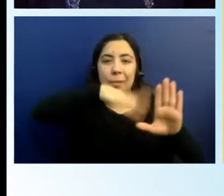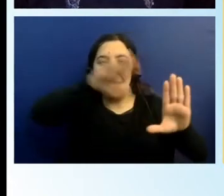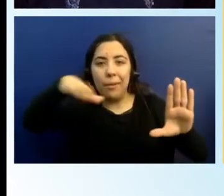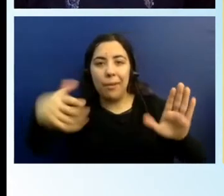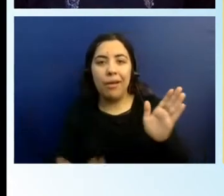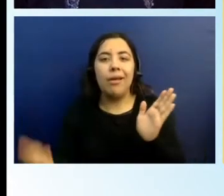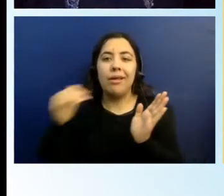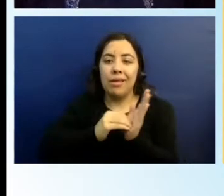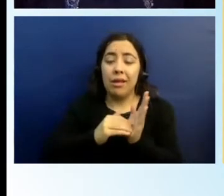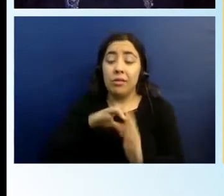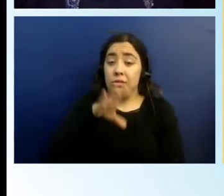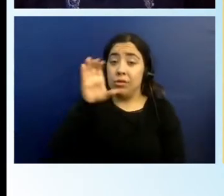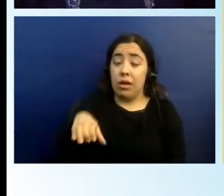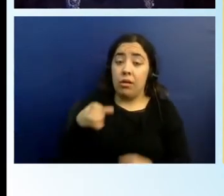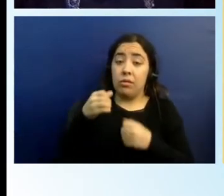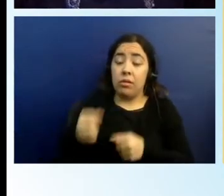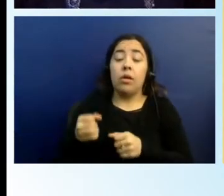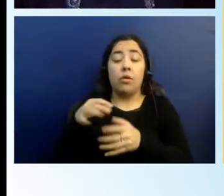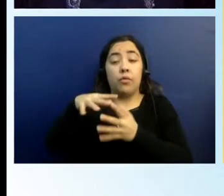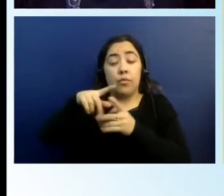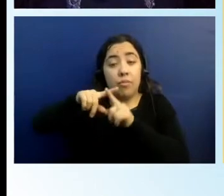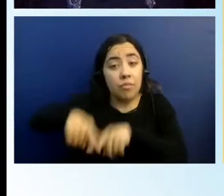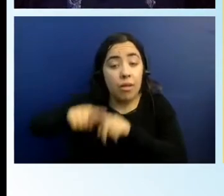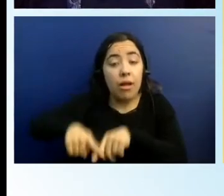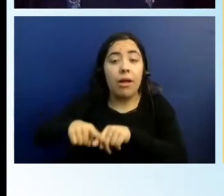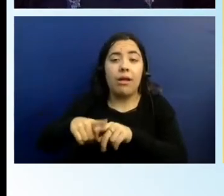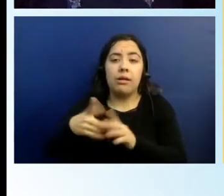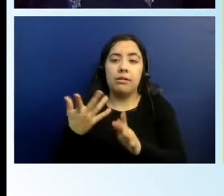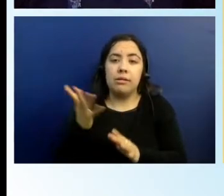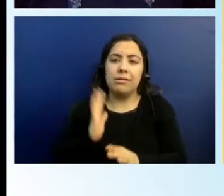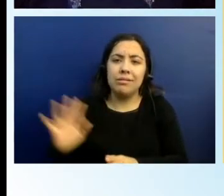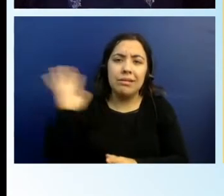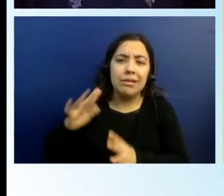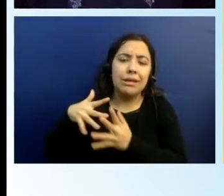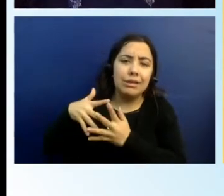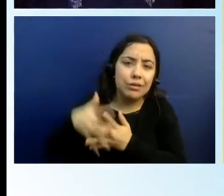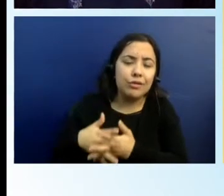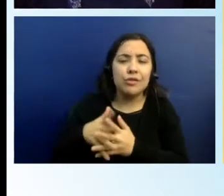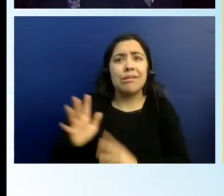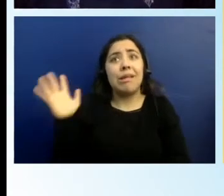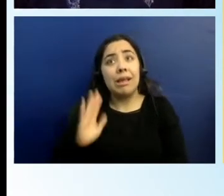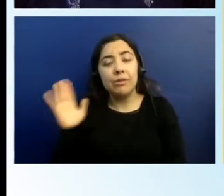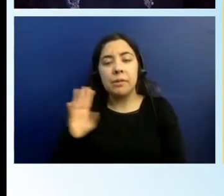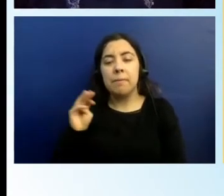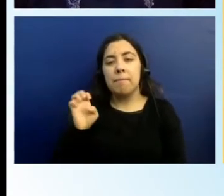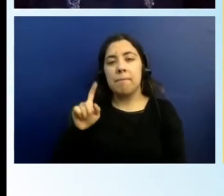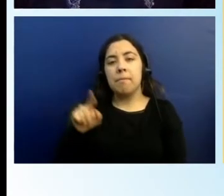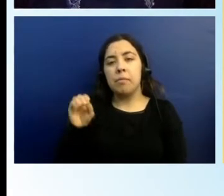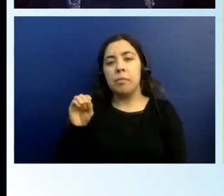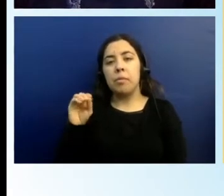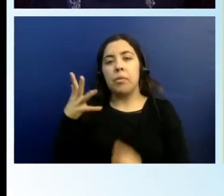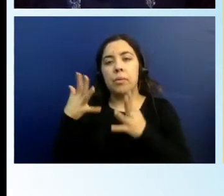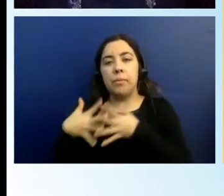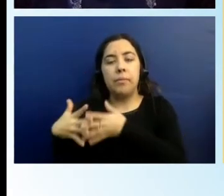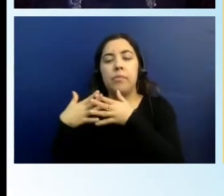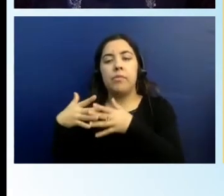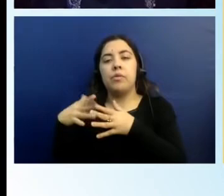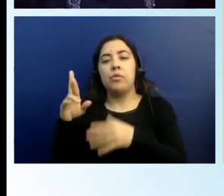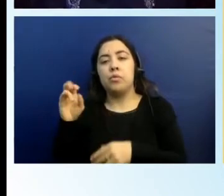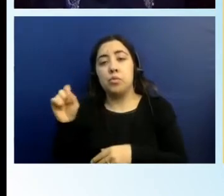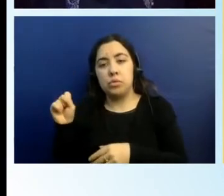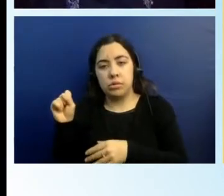indigenous, ancient Mesoamerican roots. And they took a lot of the mythology